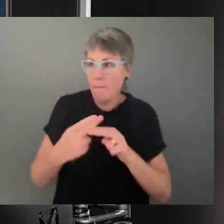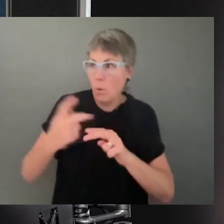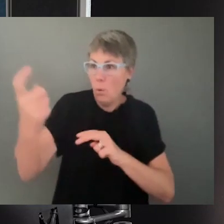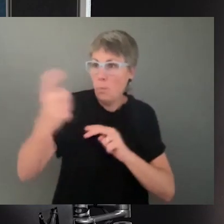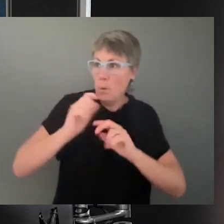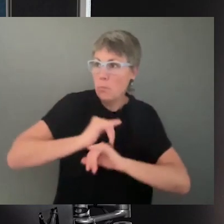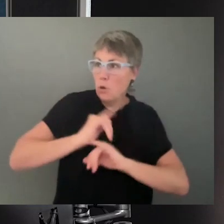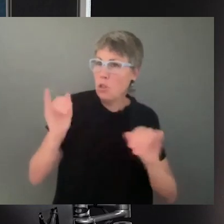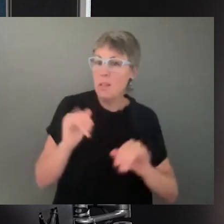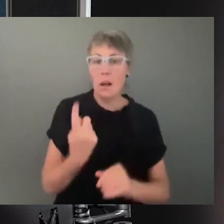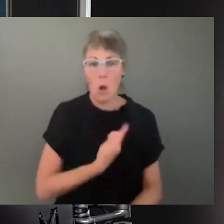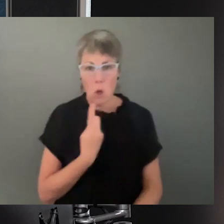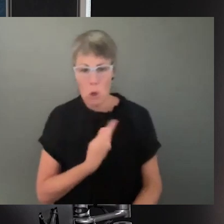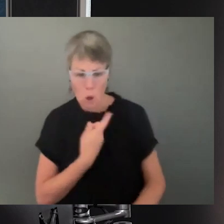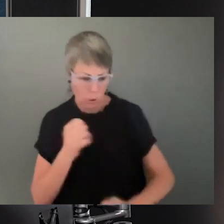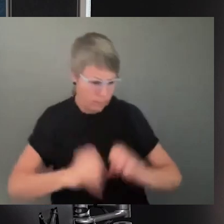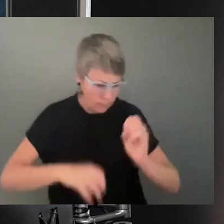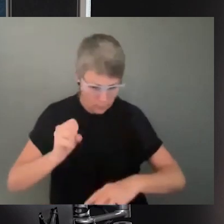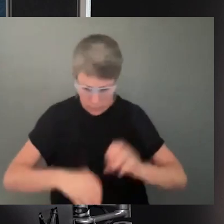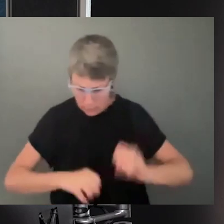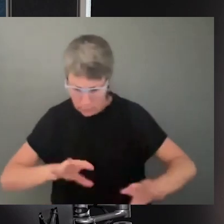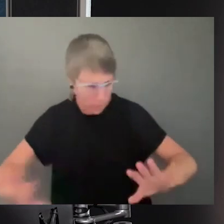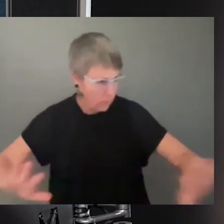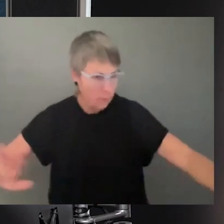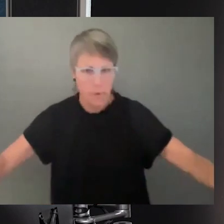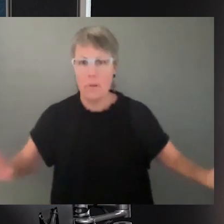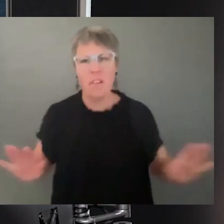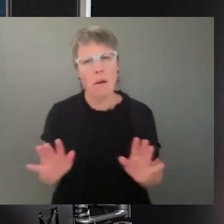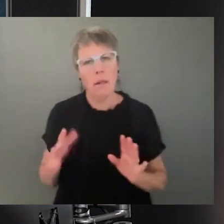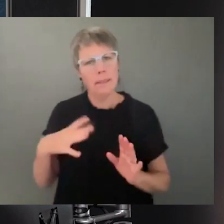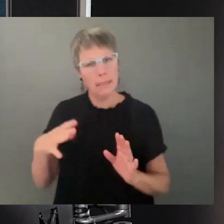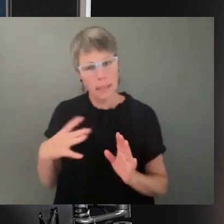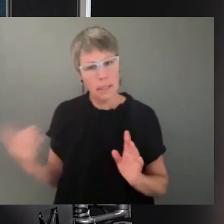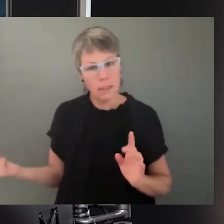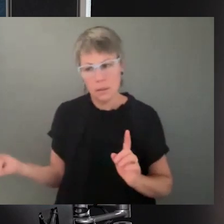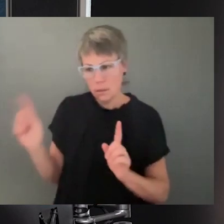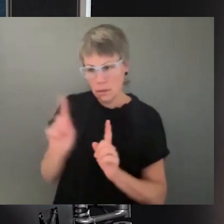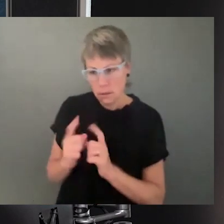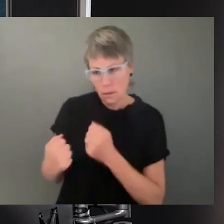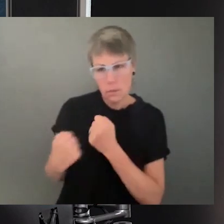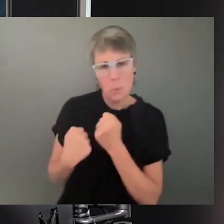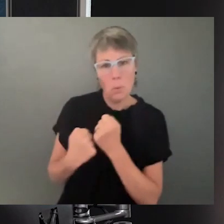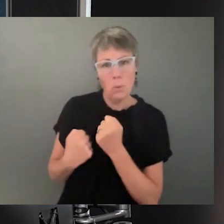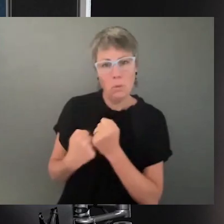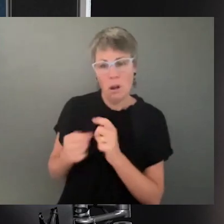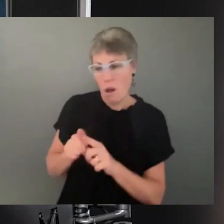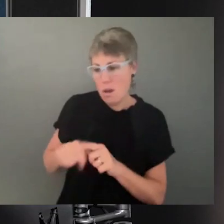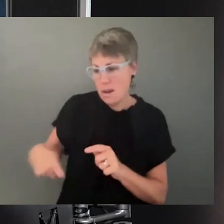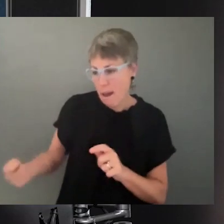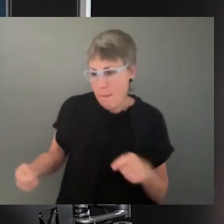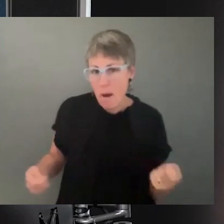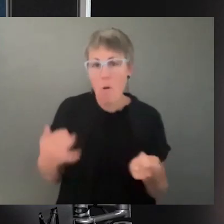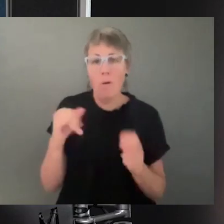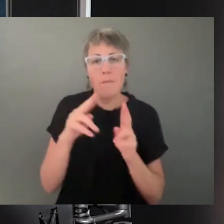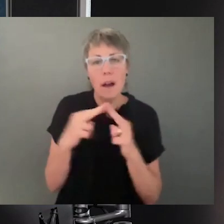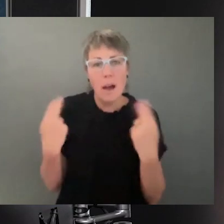shouldn't prepare alone. People need to prepare with other people. We all need to consider how our plans interact with